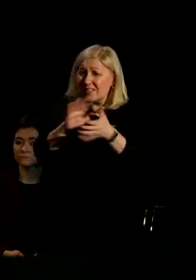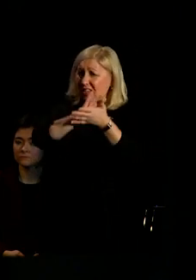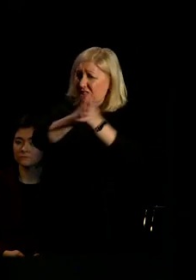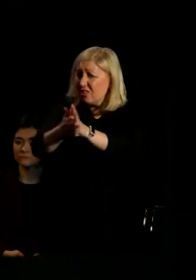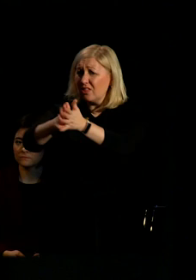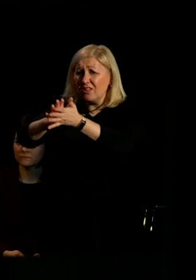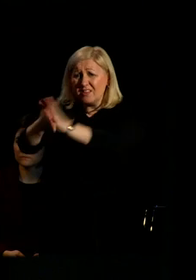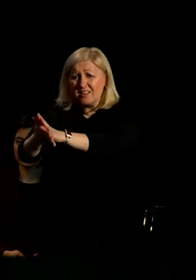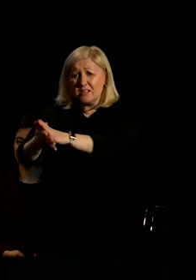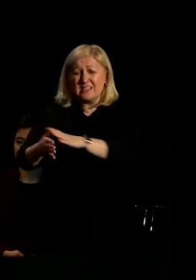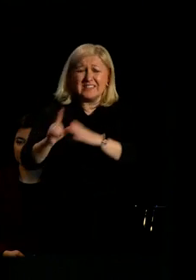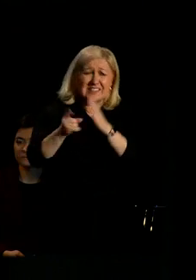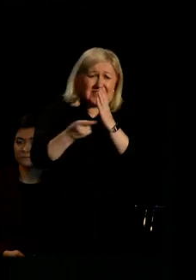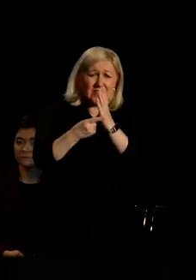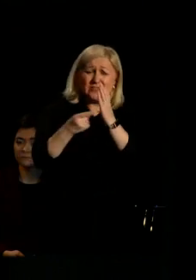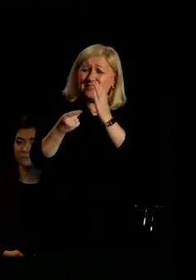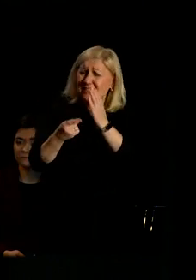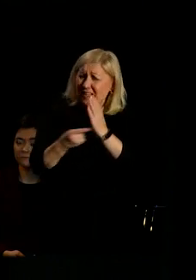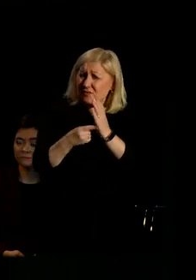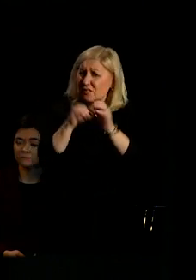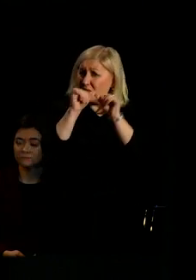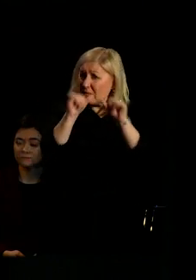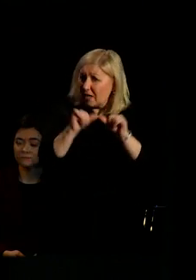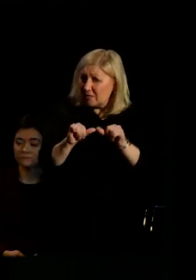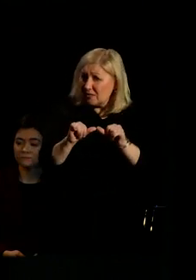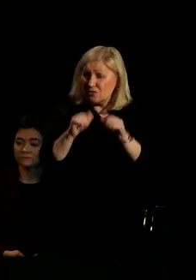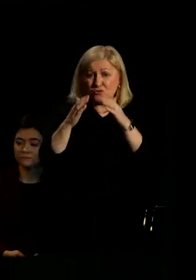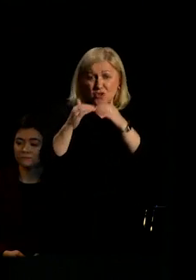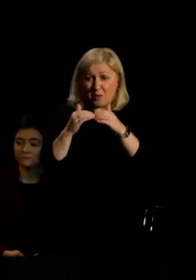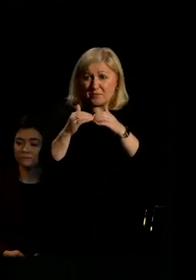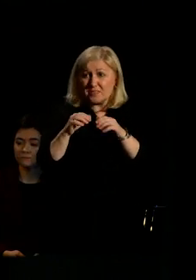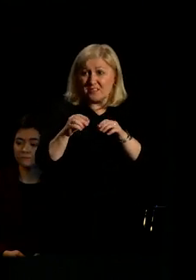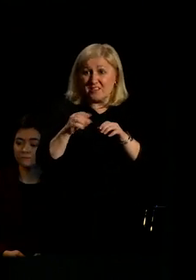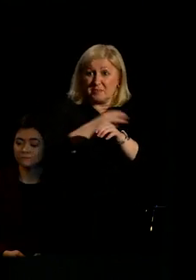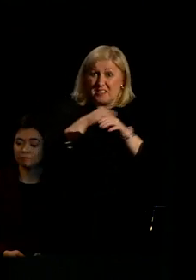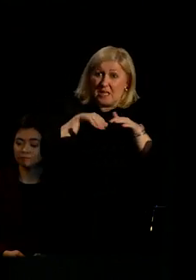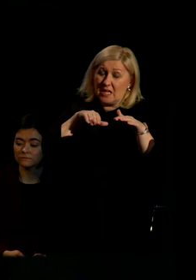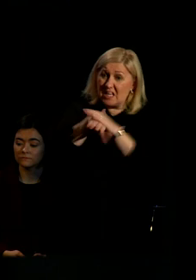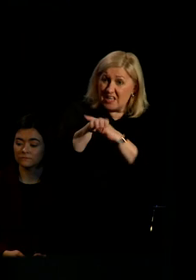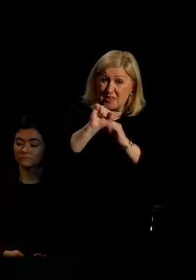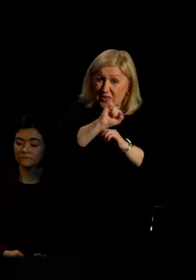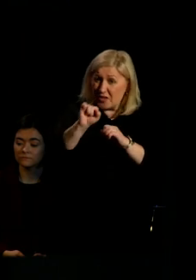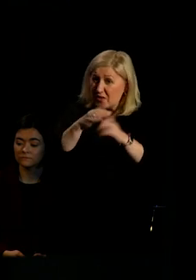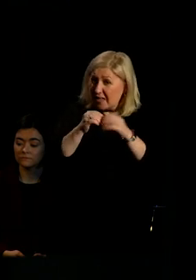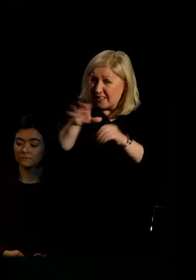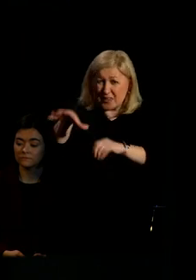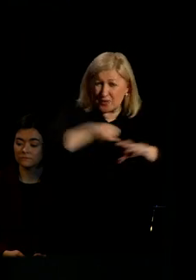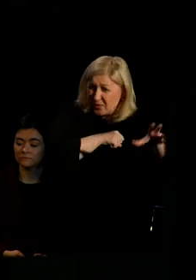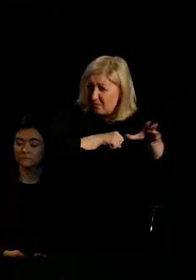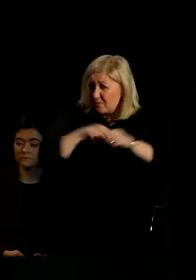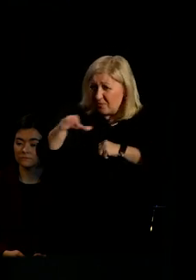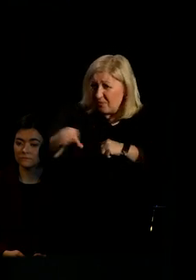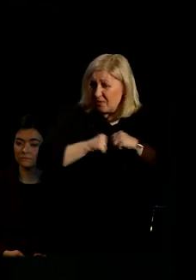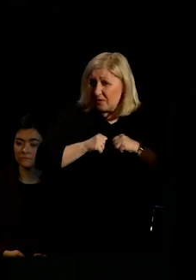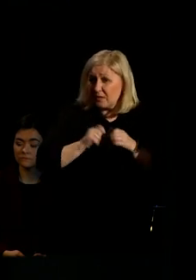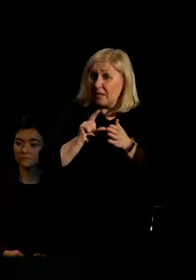and shops belonging to Jewish people were looted. After the destruction, the Jewish communities were fined 1